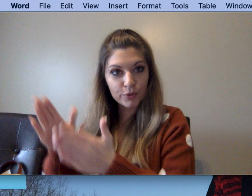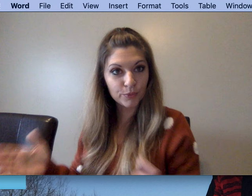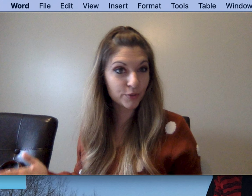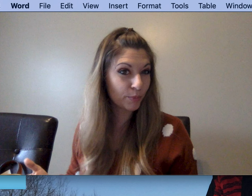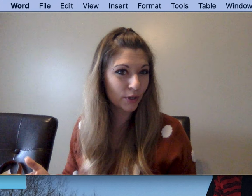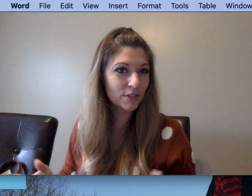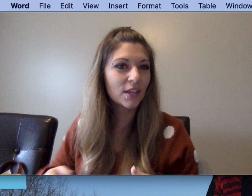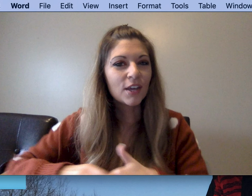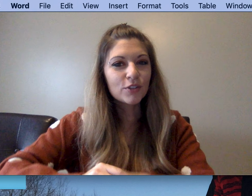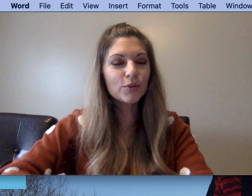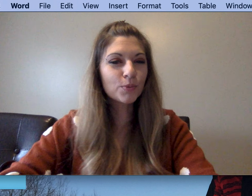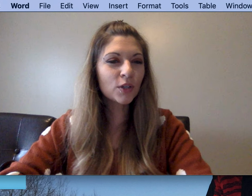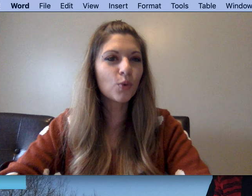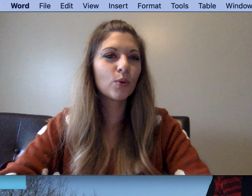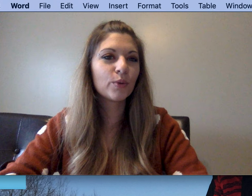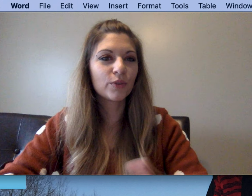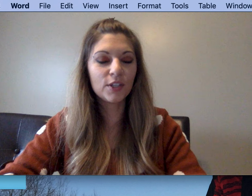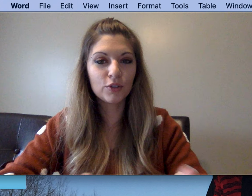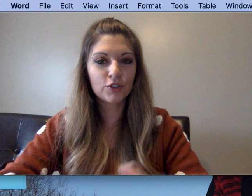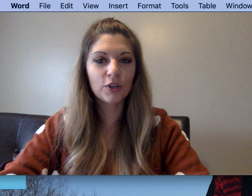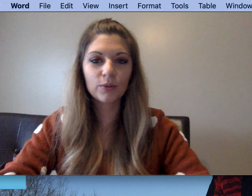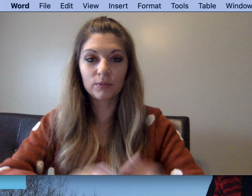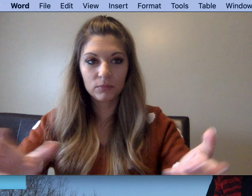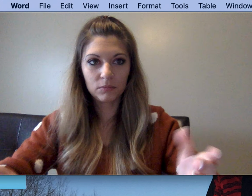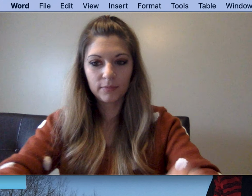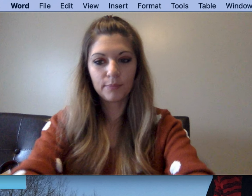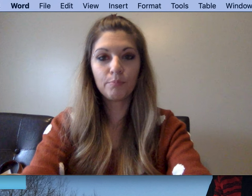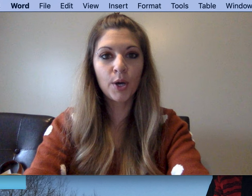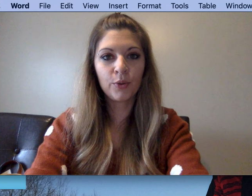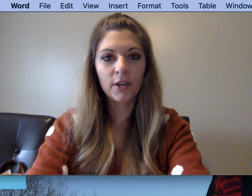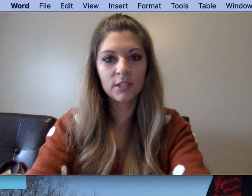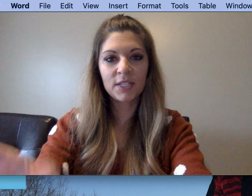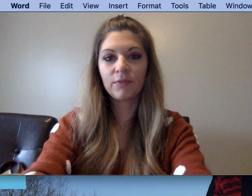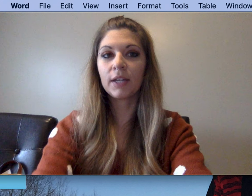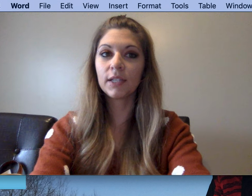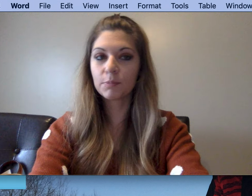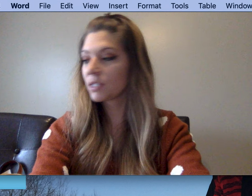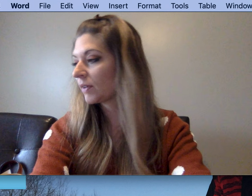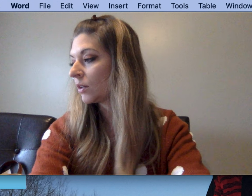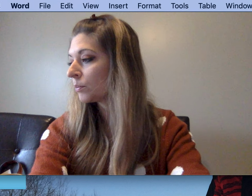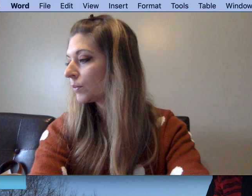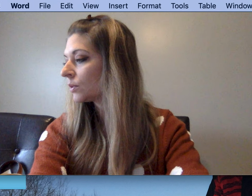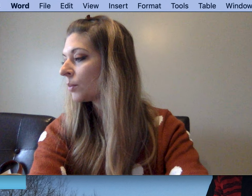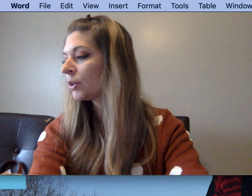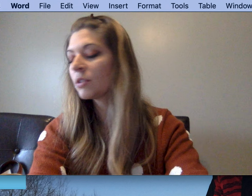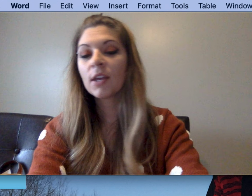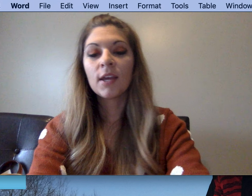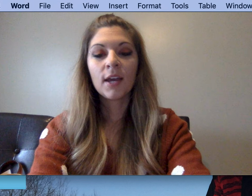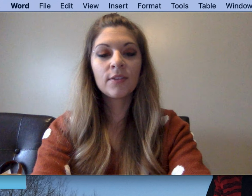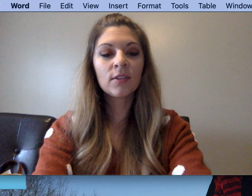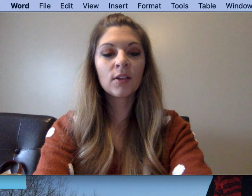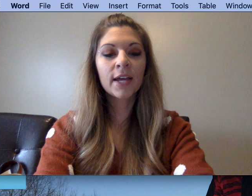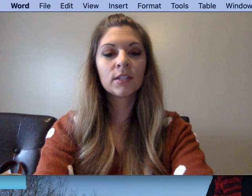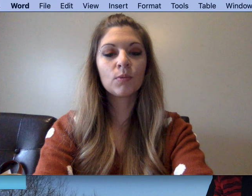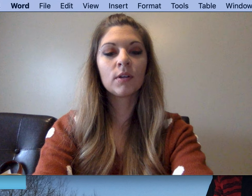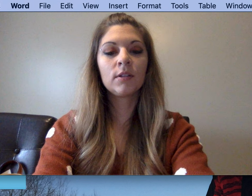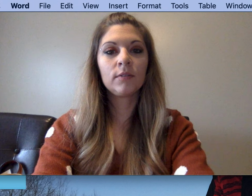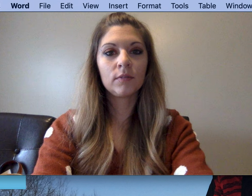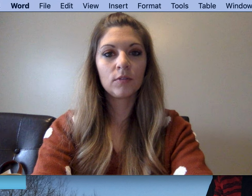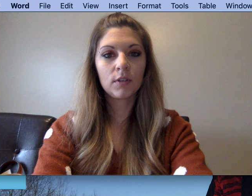just rows and rows of books. So it's really cool that you can show both unspecified and specified numbers. And then the